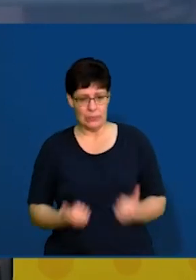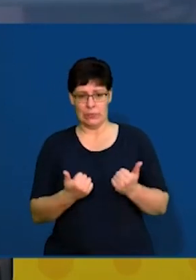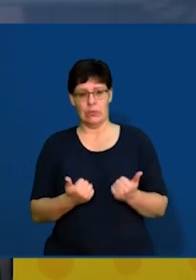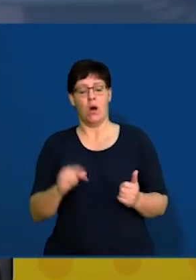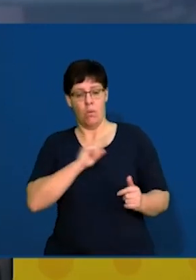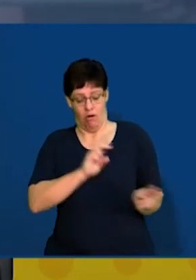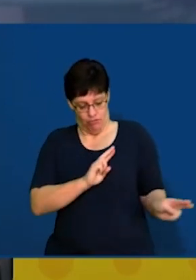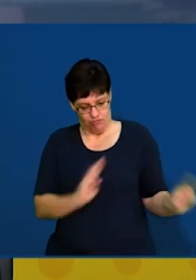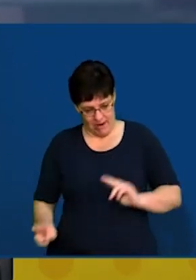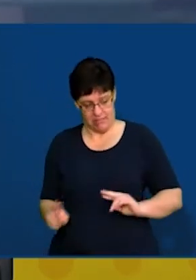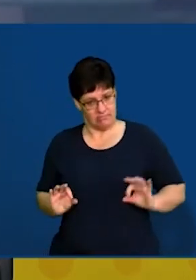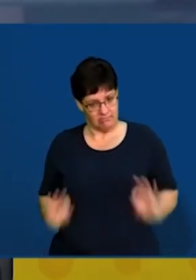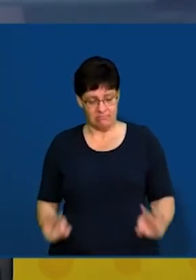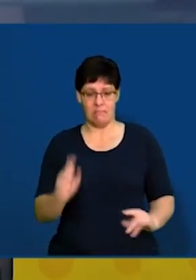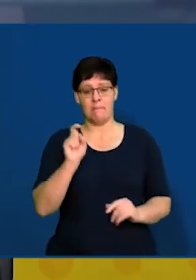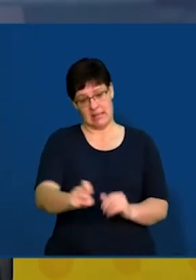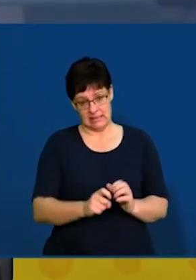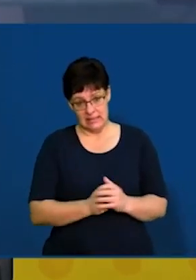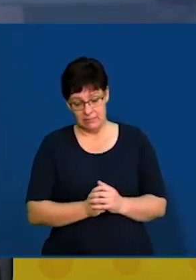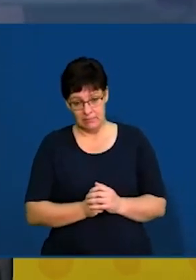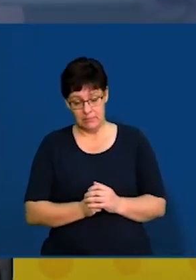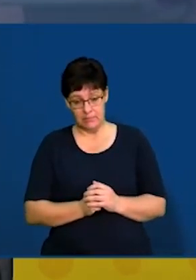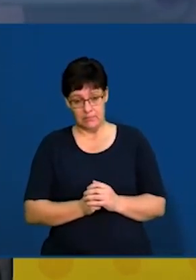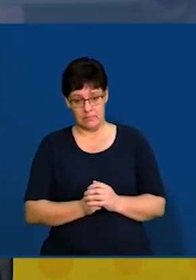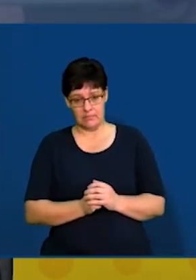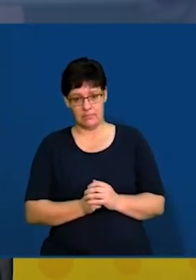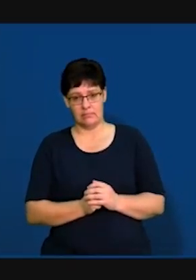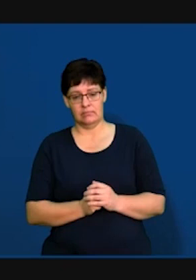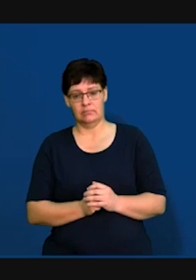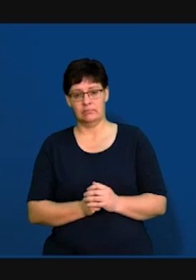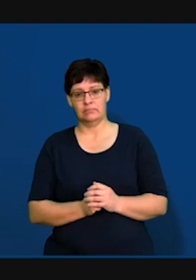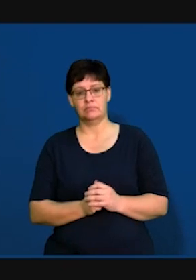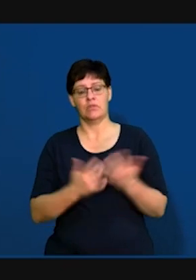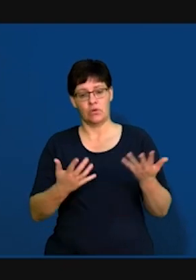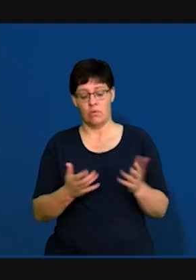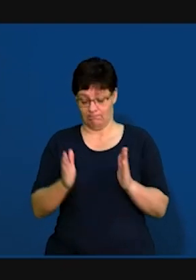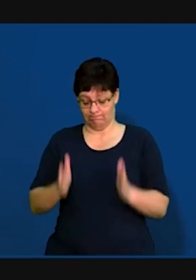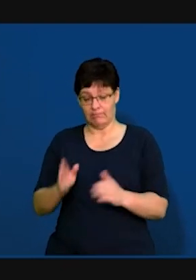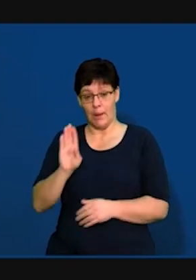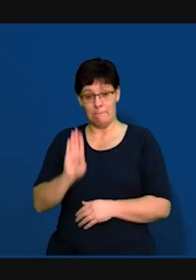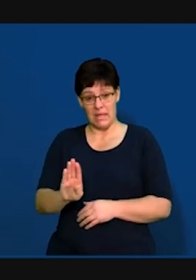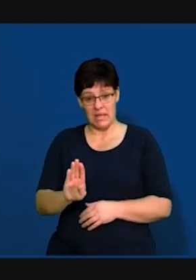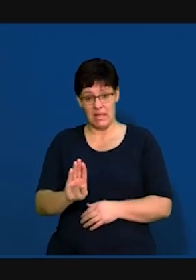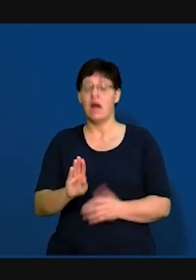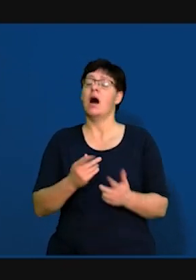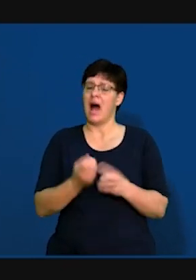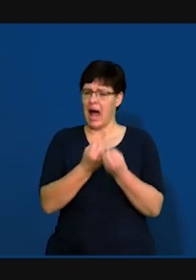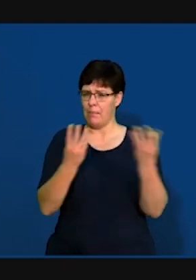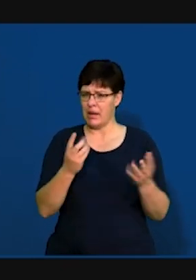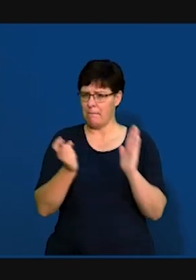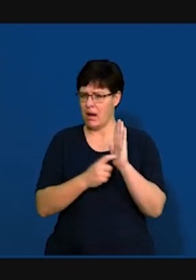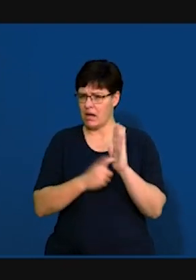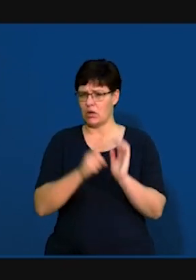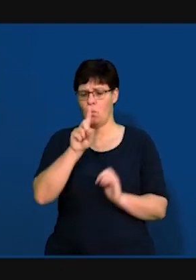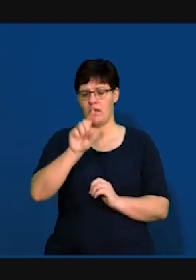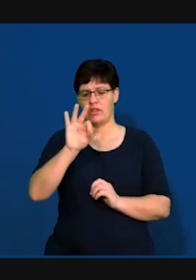of readiness into the exam itself. So section B is 130 marks, okay? So